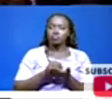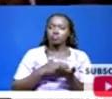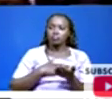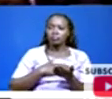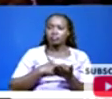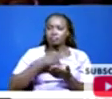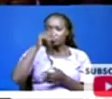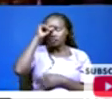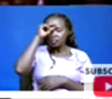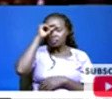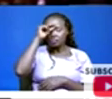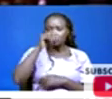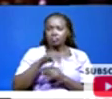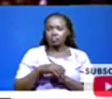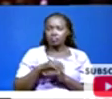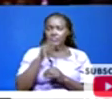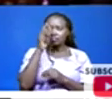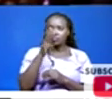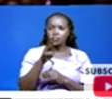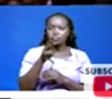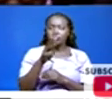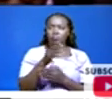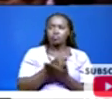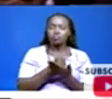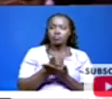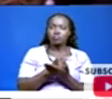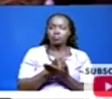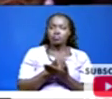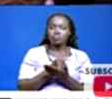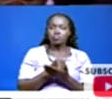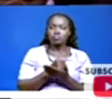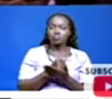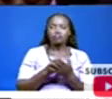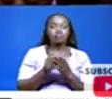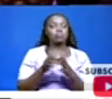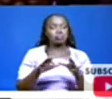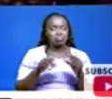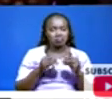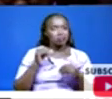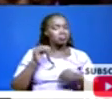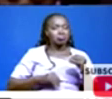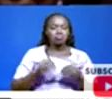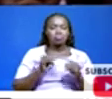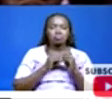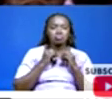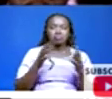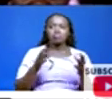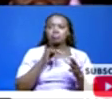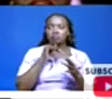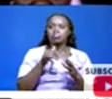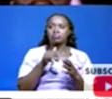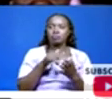is and will be zero tolerance to corruption, and that will not